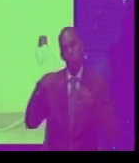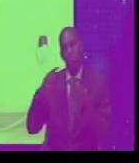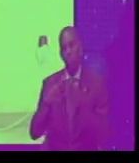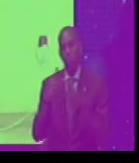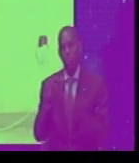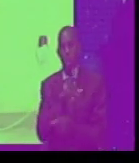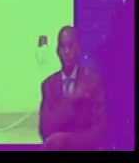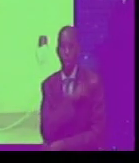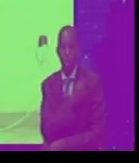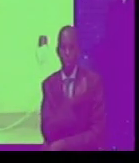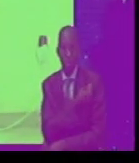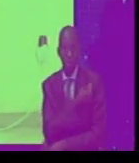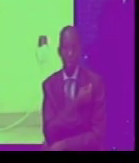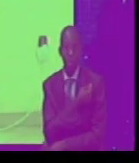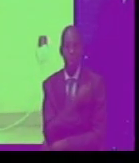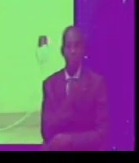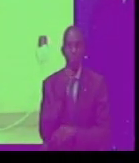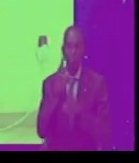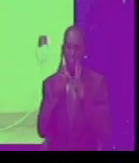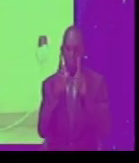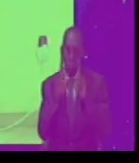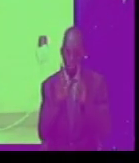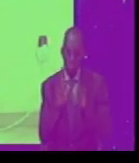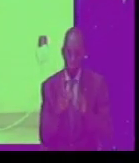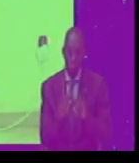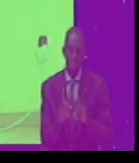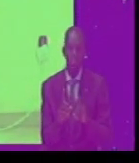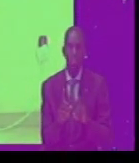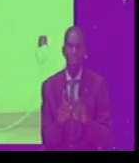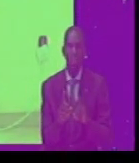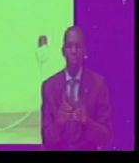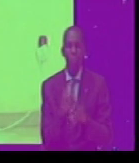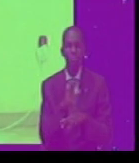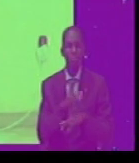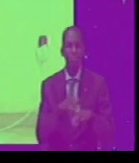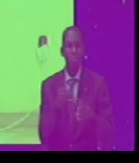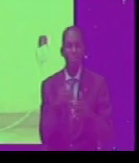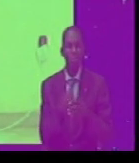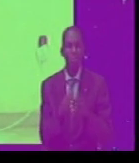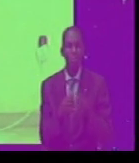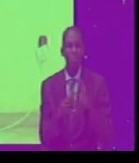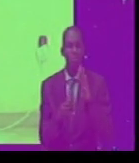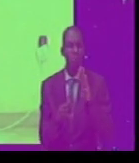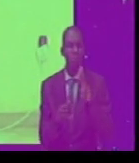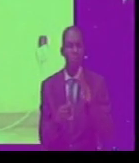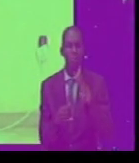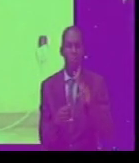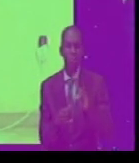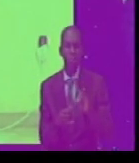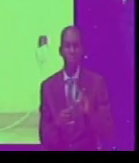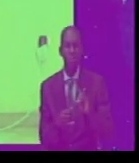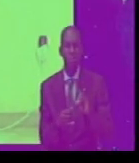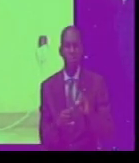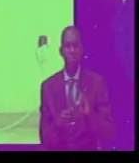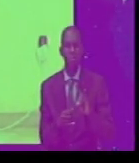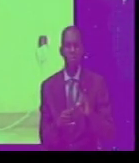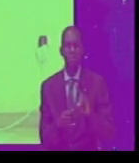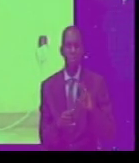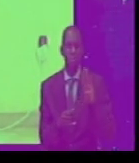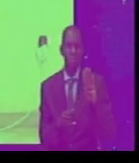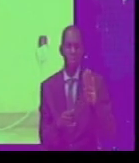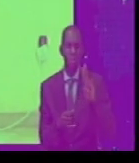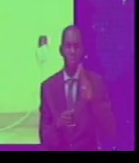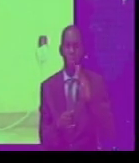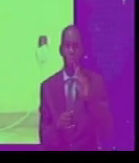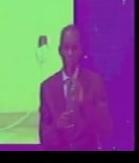part of my abdomen. And I went to the hospital where I was diagnosed for